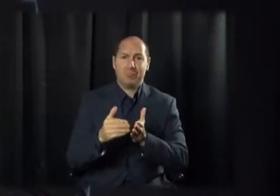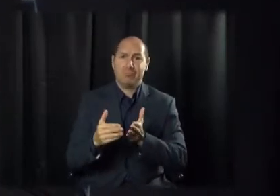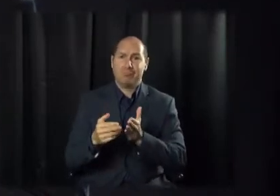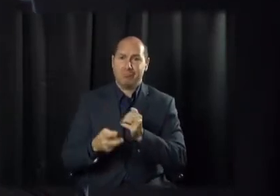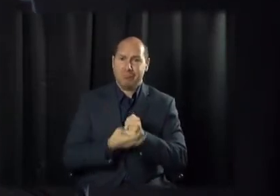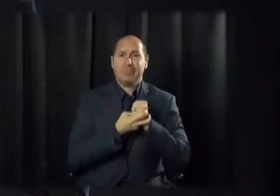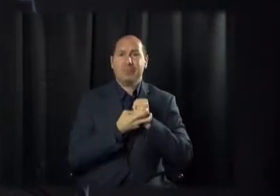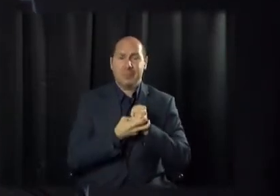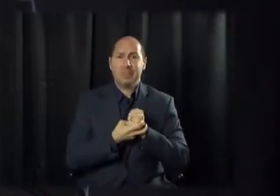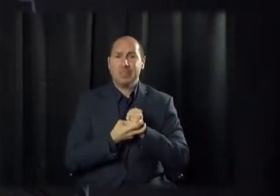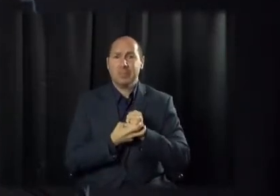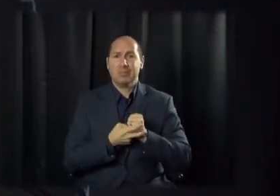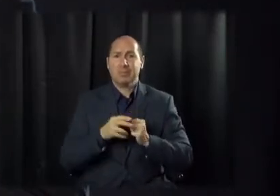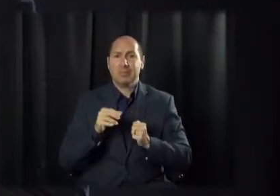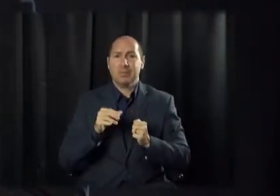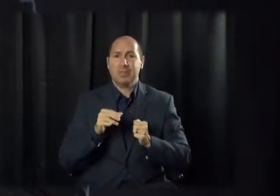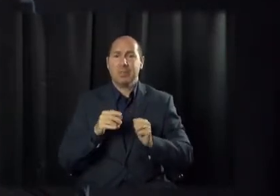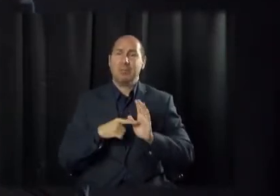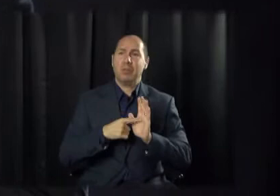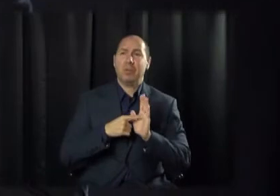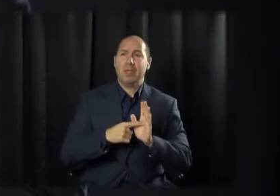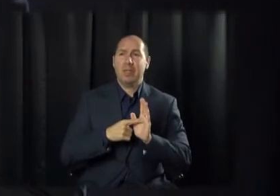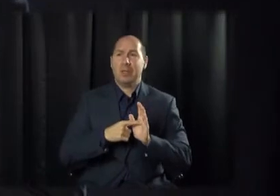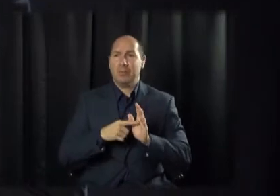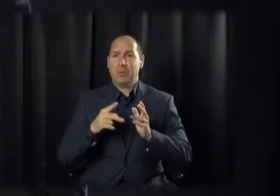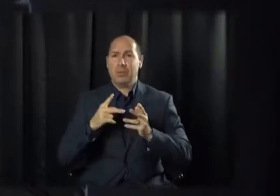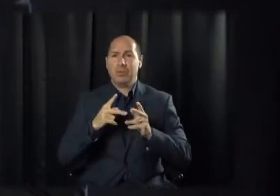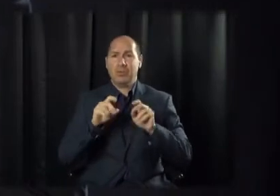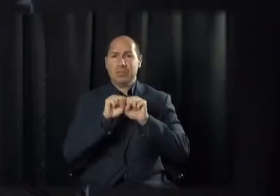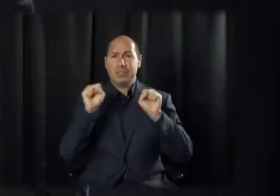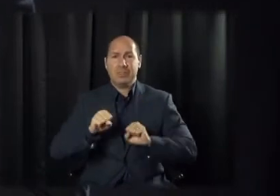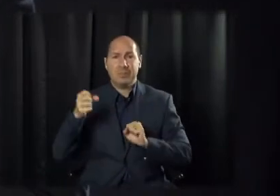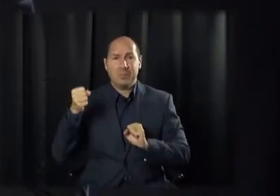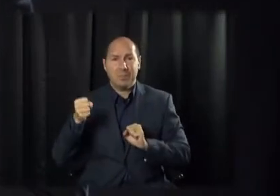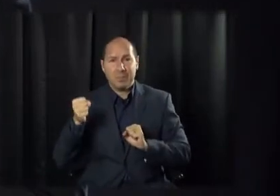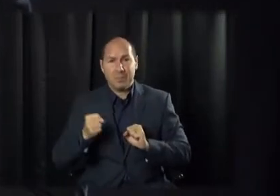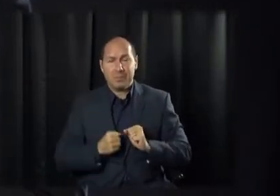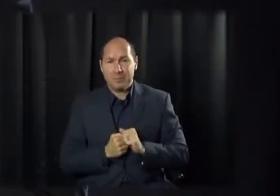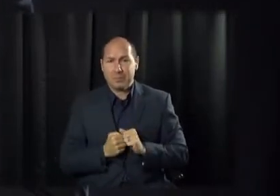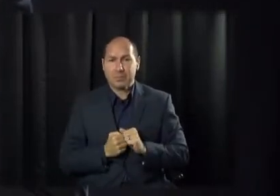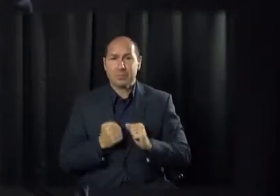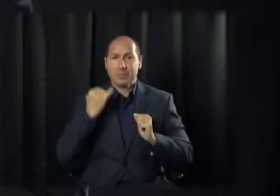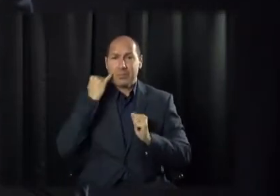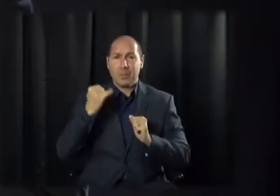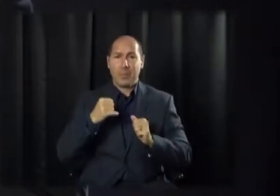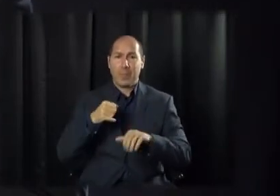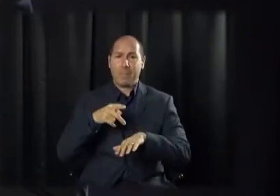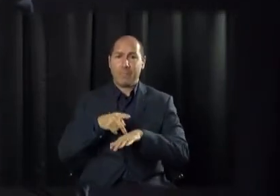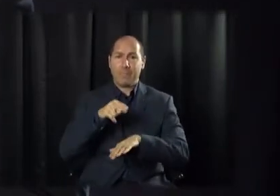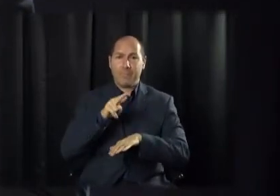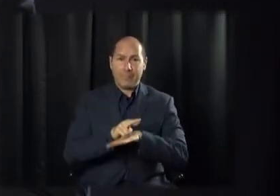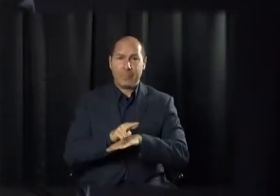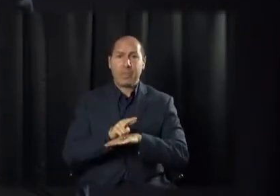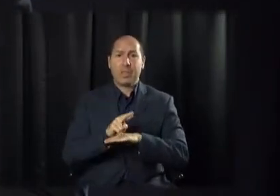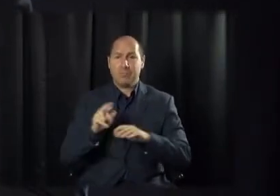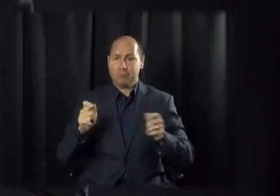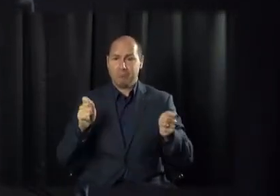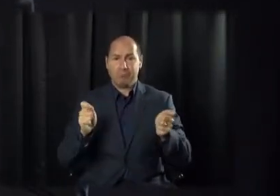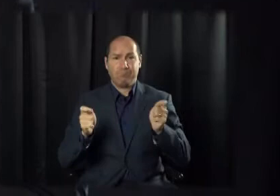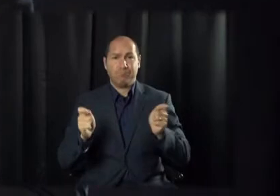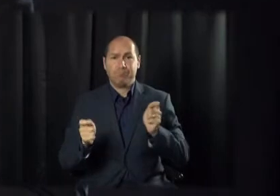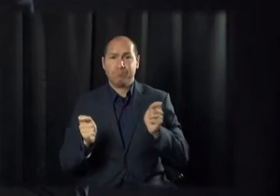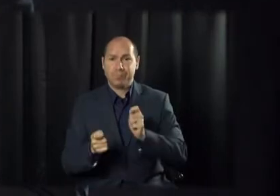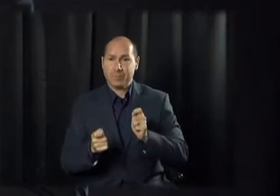40 million of that is pension reform. I'll tell you what, if the University of Puerto Rico doesn't go through the pension reform, it's going to be a much